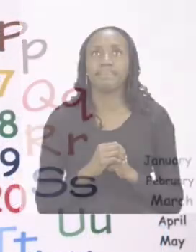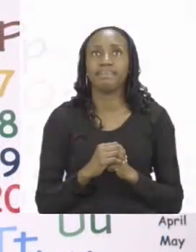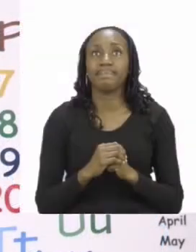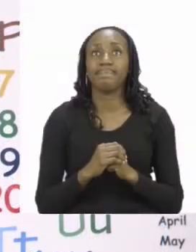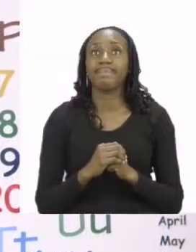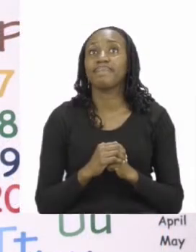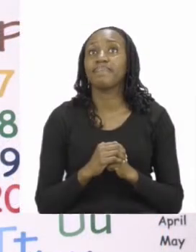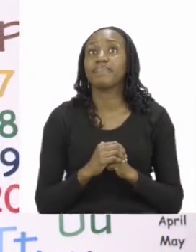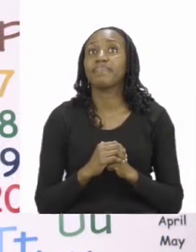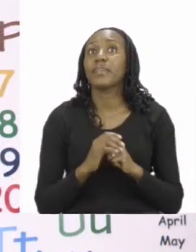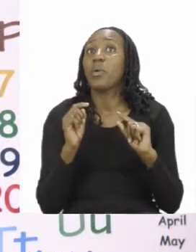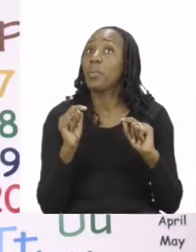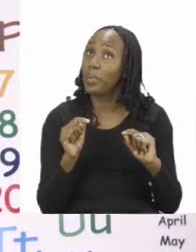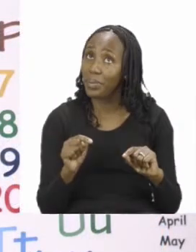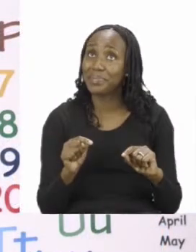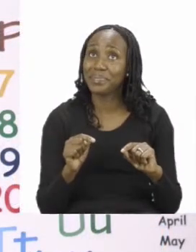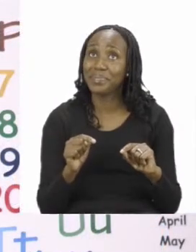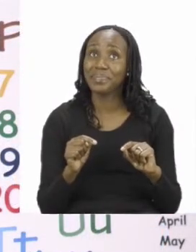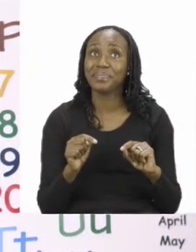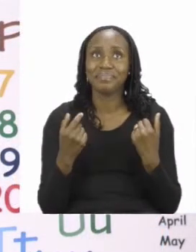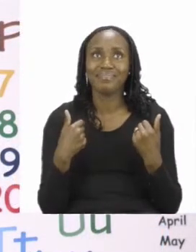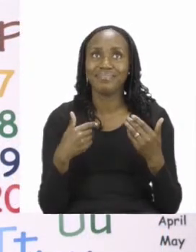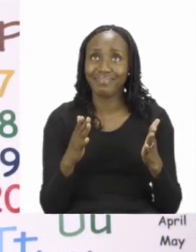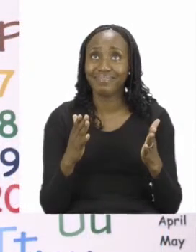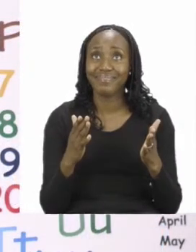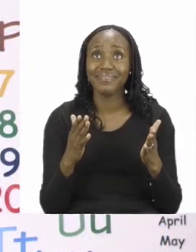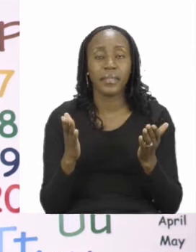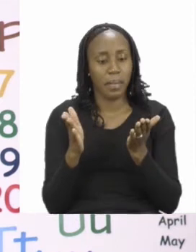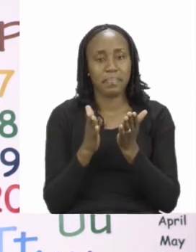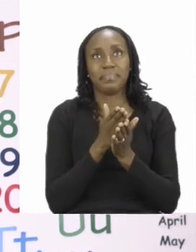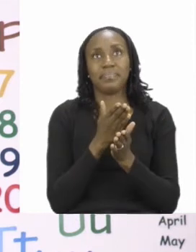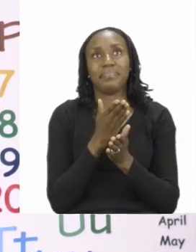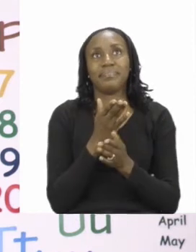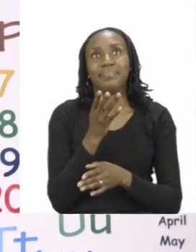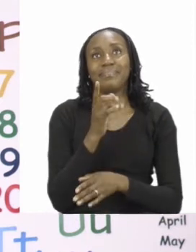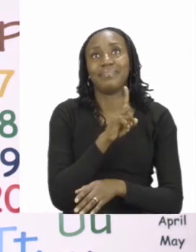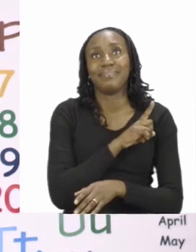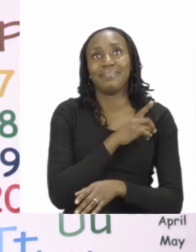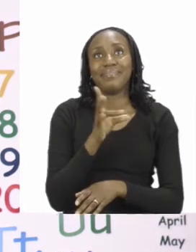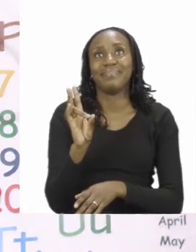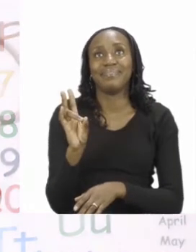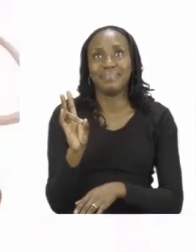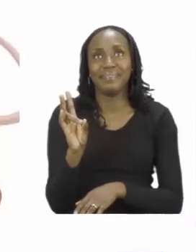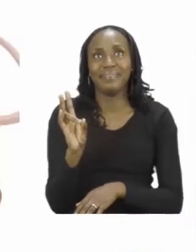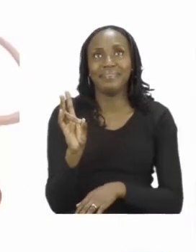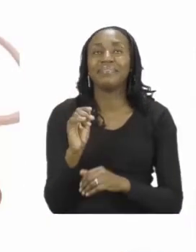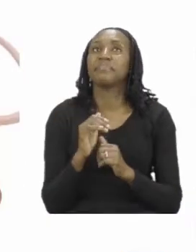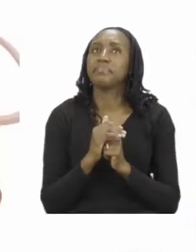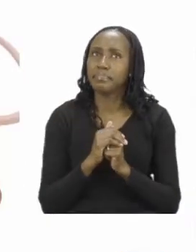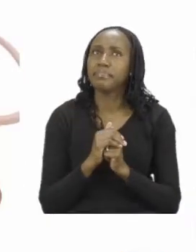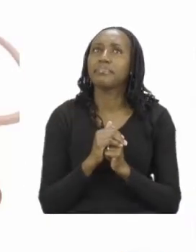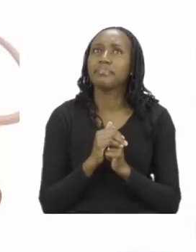For our lesson, boys and girls, we are going to start today on page 17. On